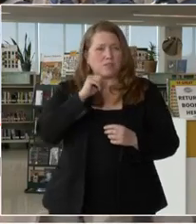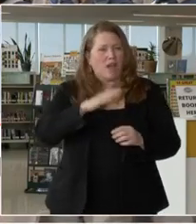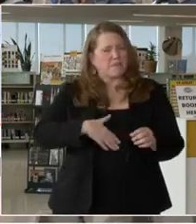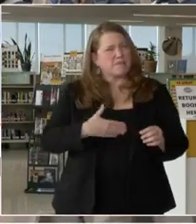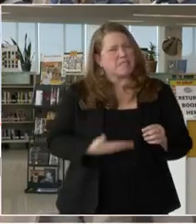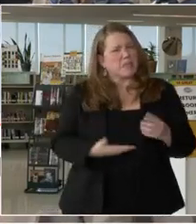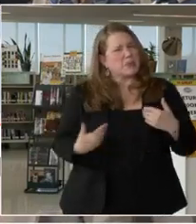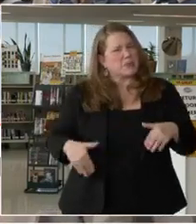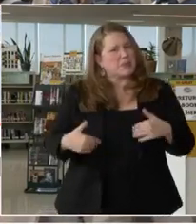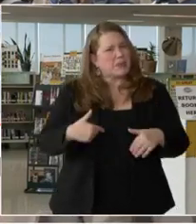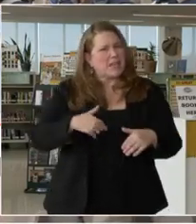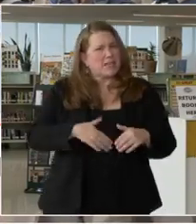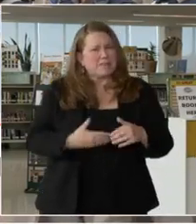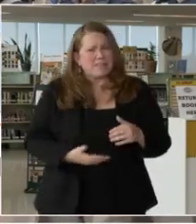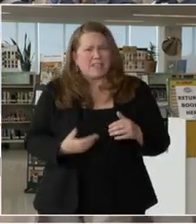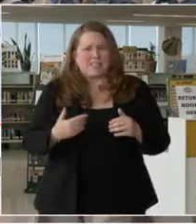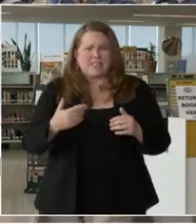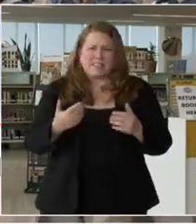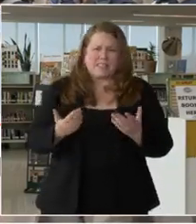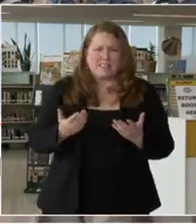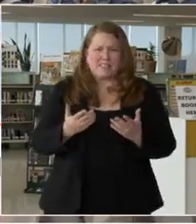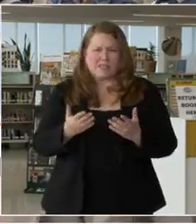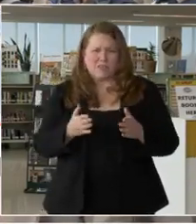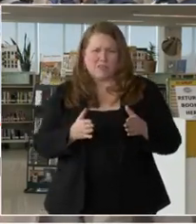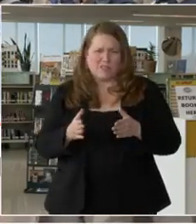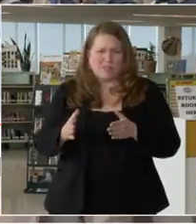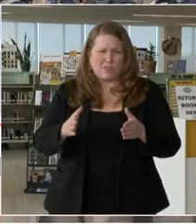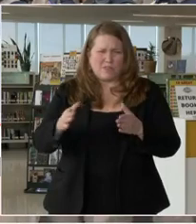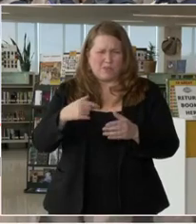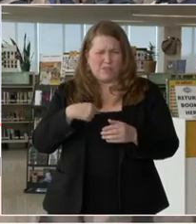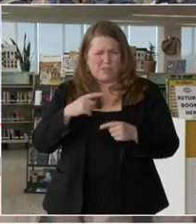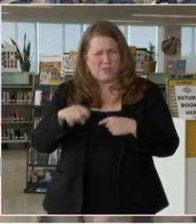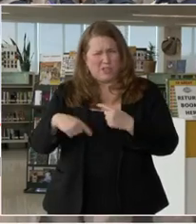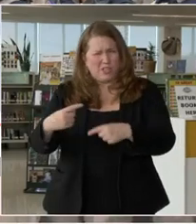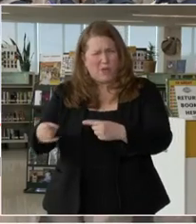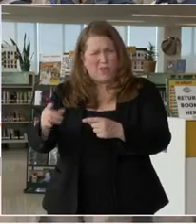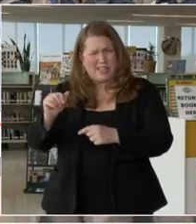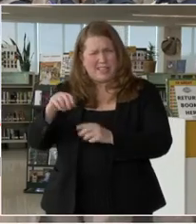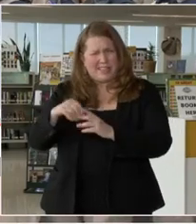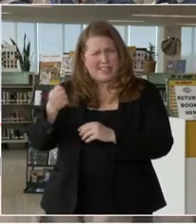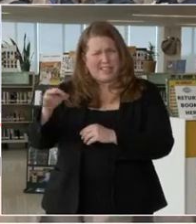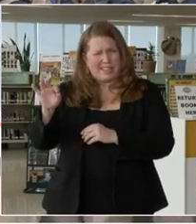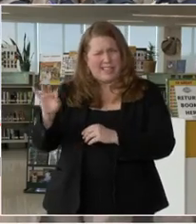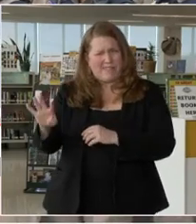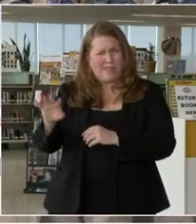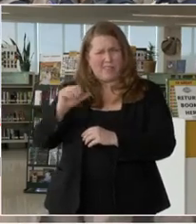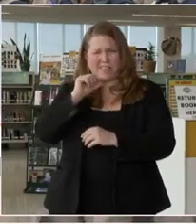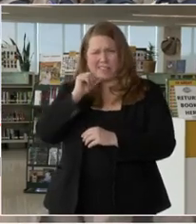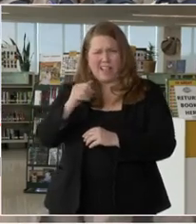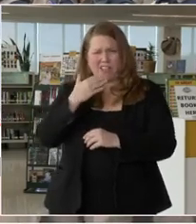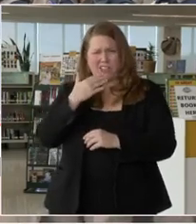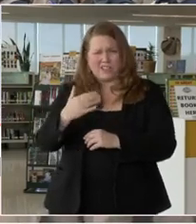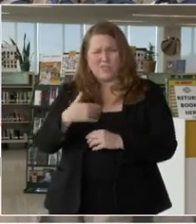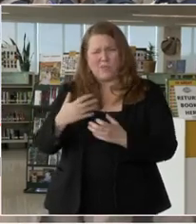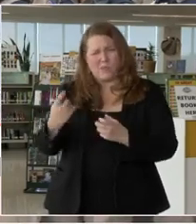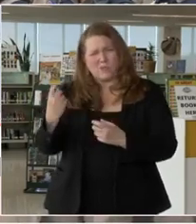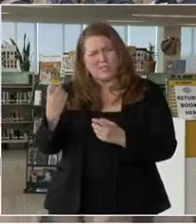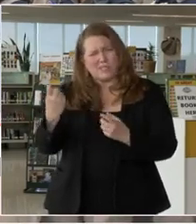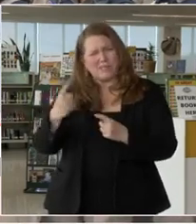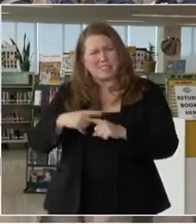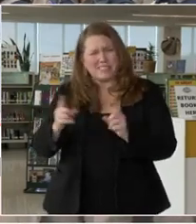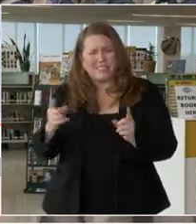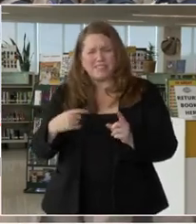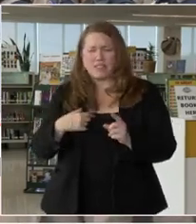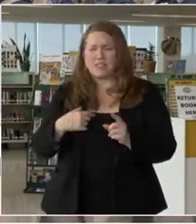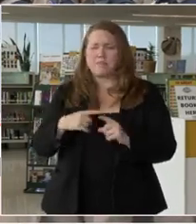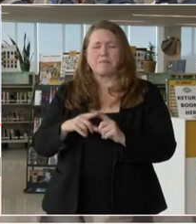just kind of the direction, you know, that we were going. And I wanted to, you know, do something different kind of thing, but I'm so glad I